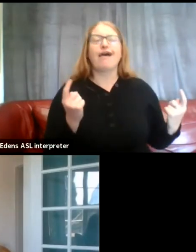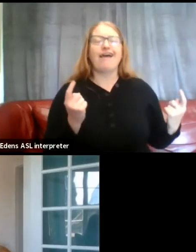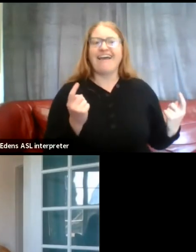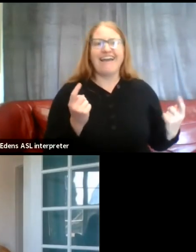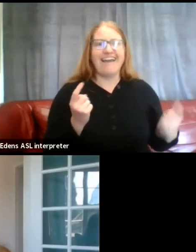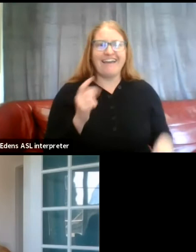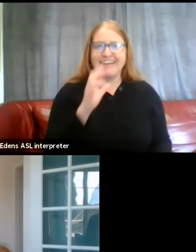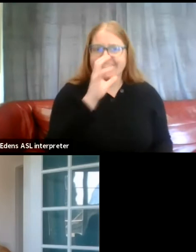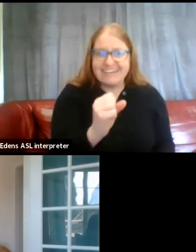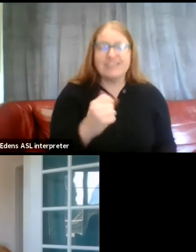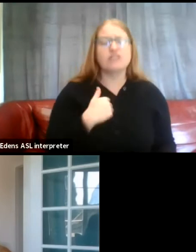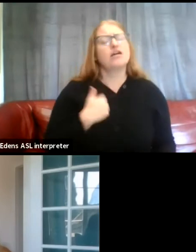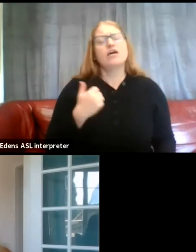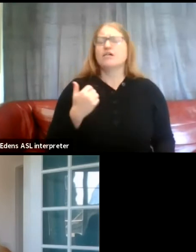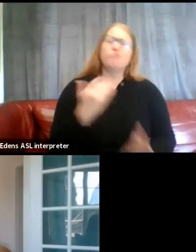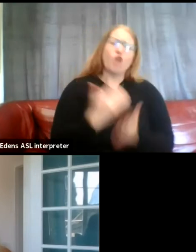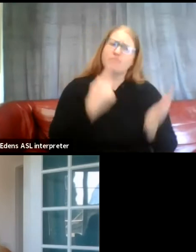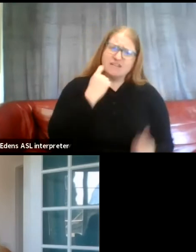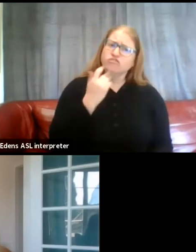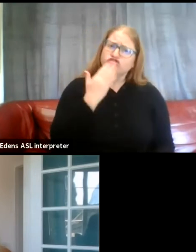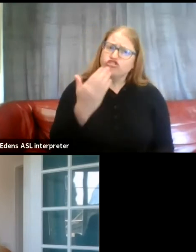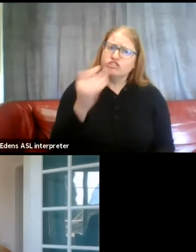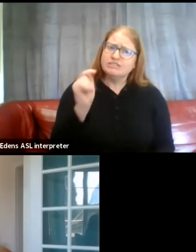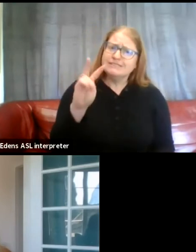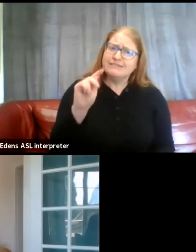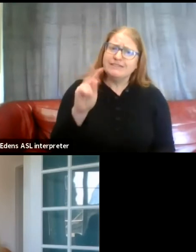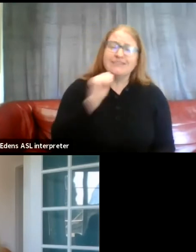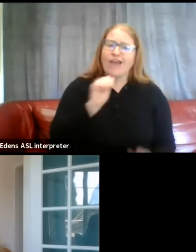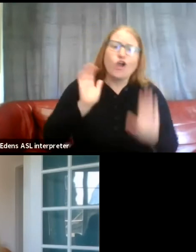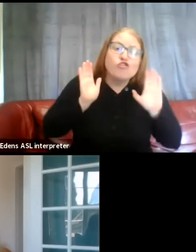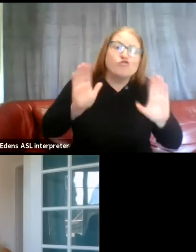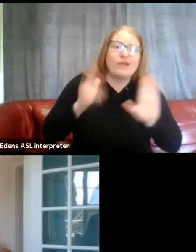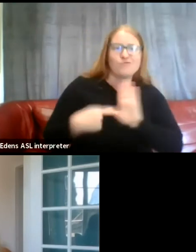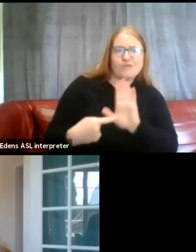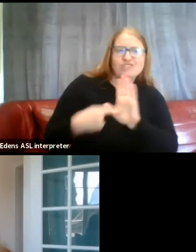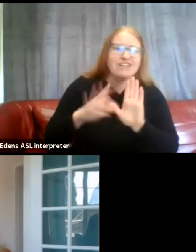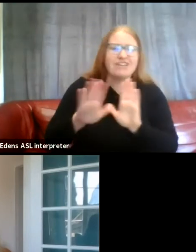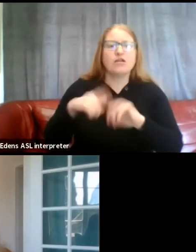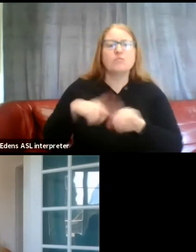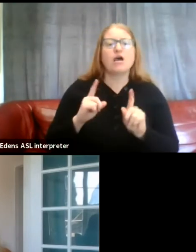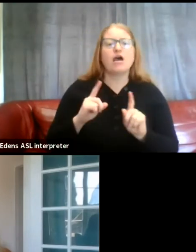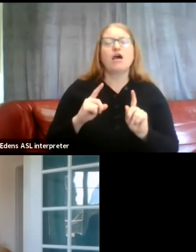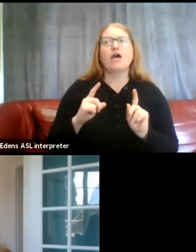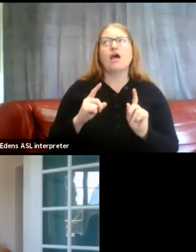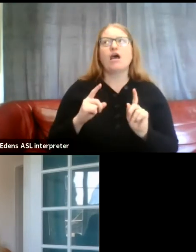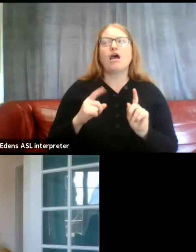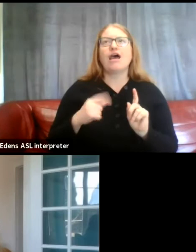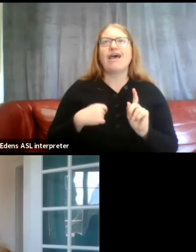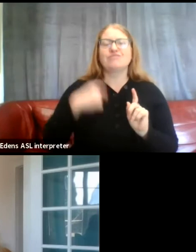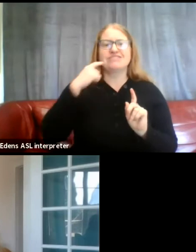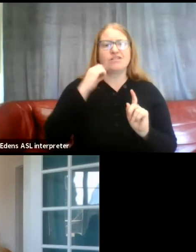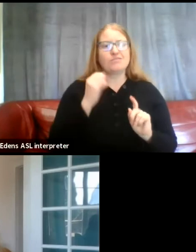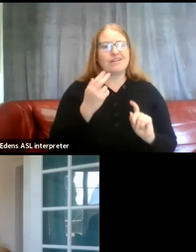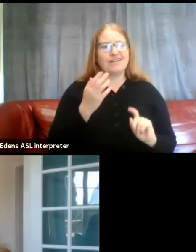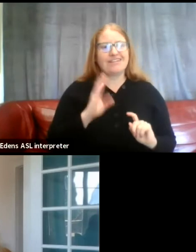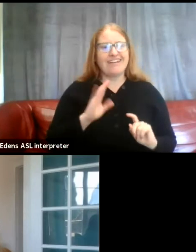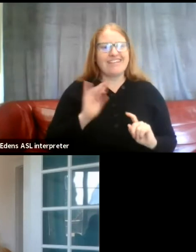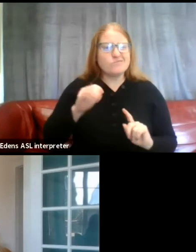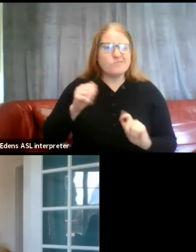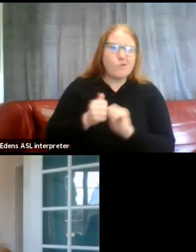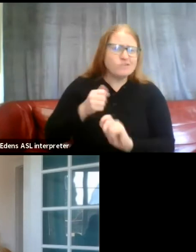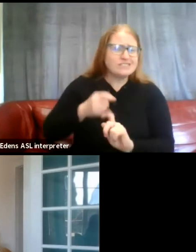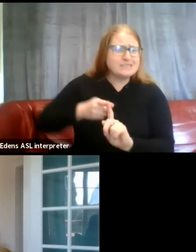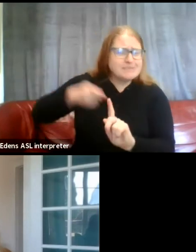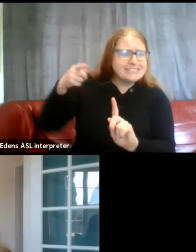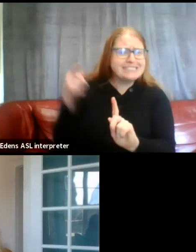just because it's good. It's not because it's great representation. But the other part of it was I was like, oh my God, this is the most specific song I've ever heard in my life. Like